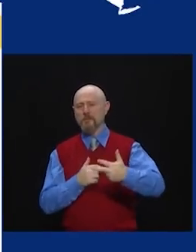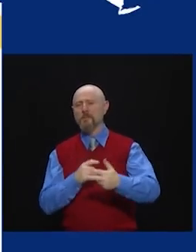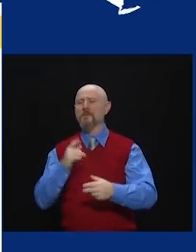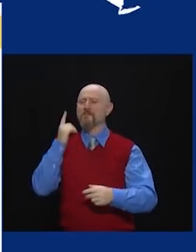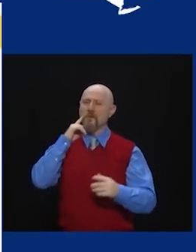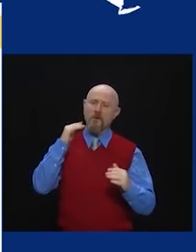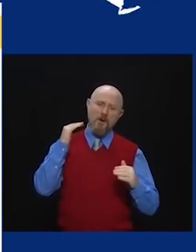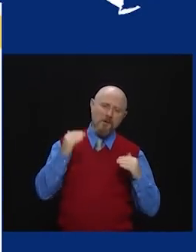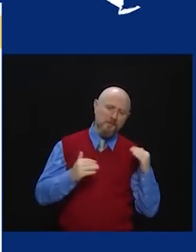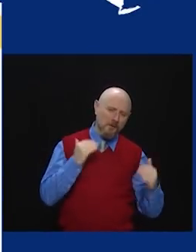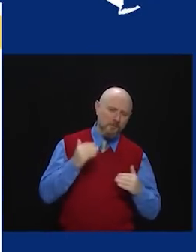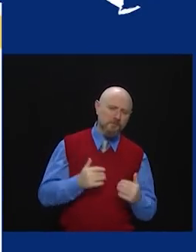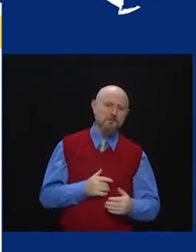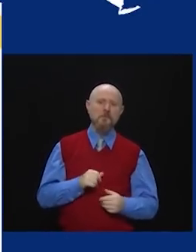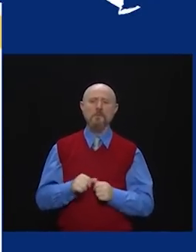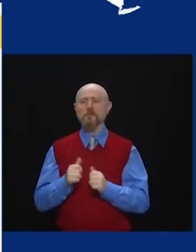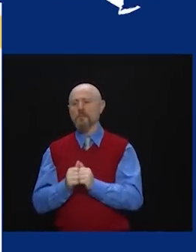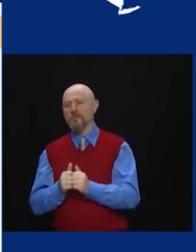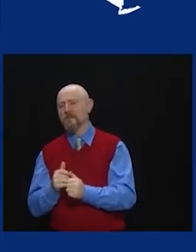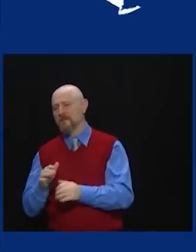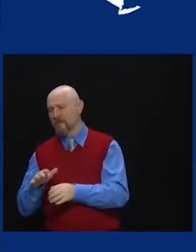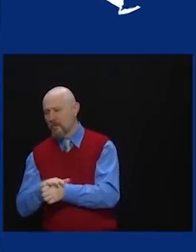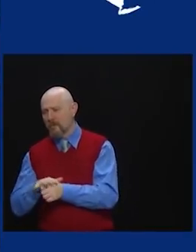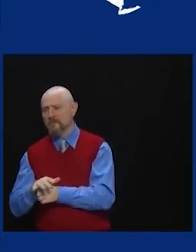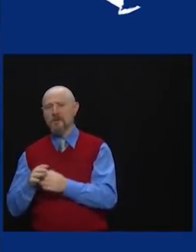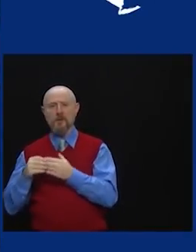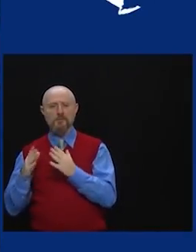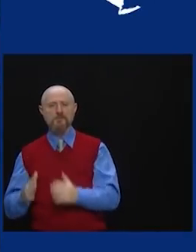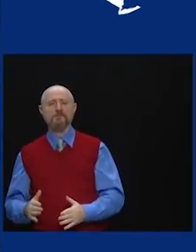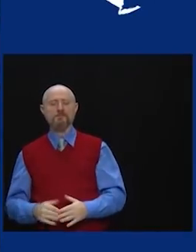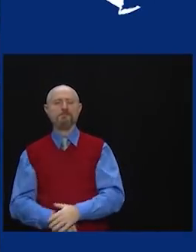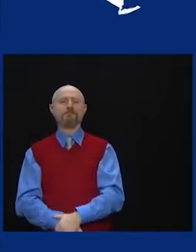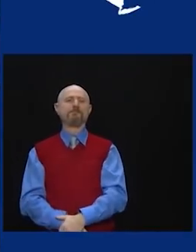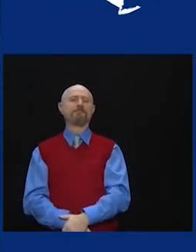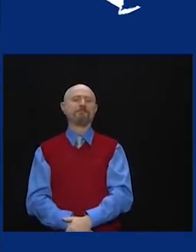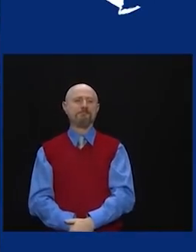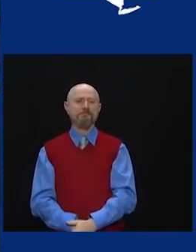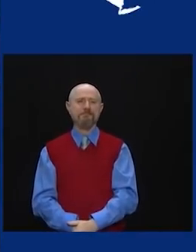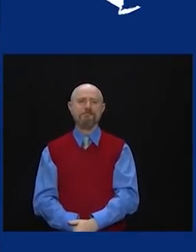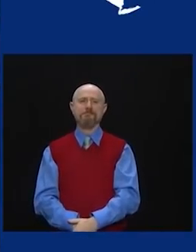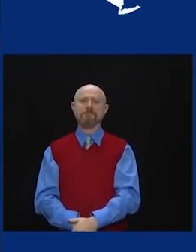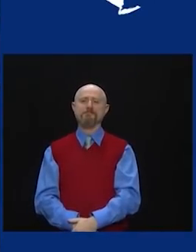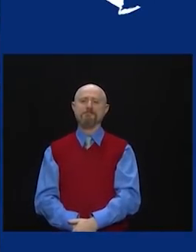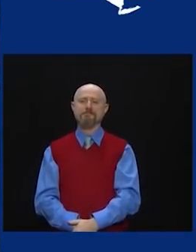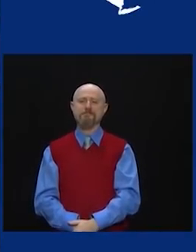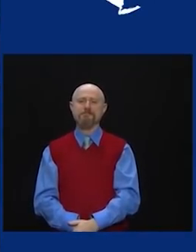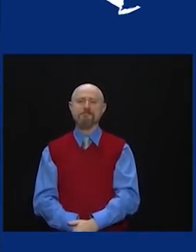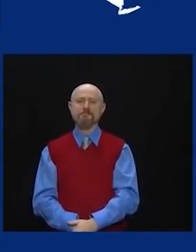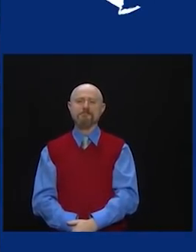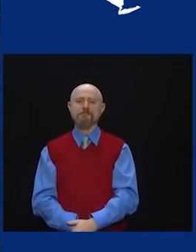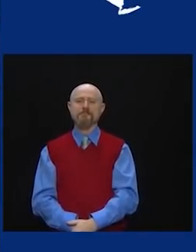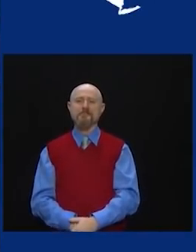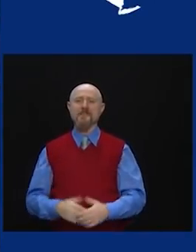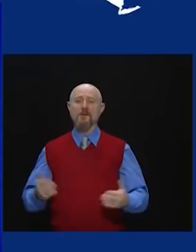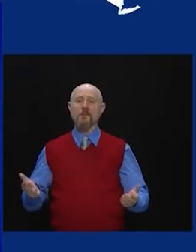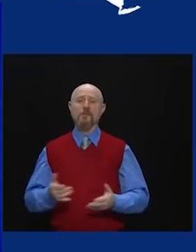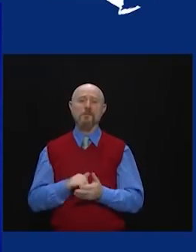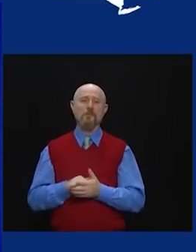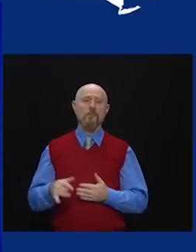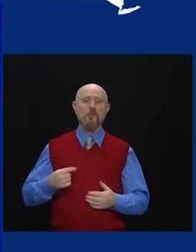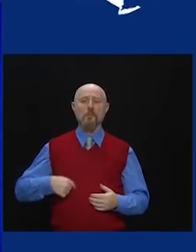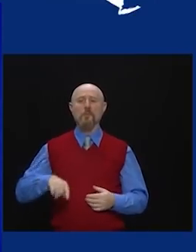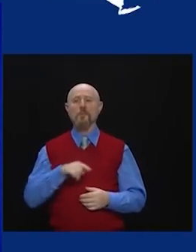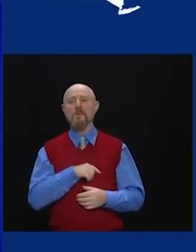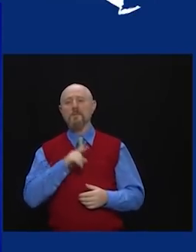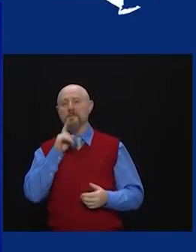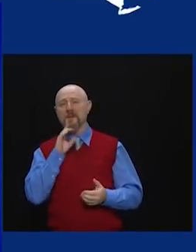local leaders. And so, let's see what else is in store here. Here in New York, we actually believe in second chances. I